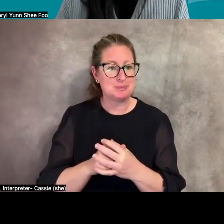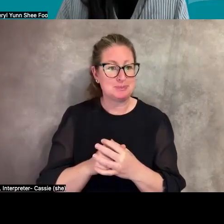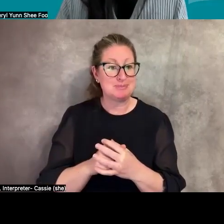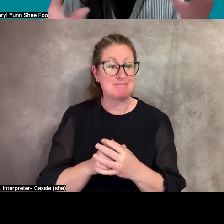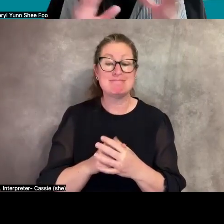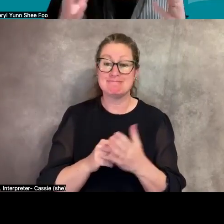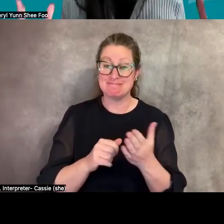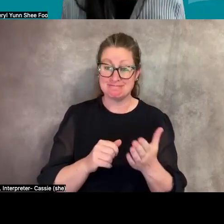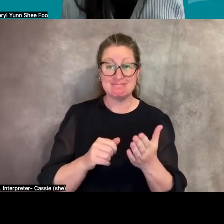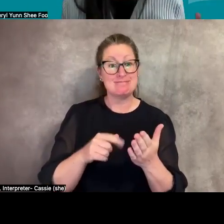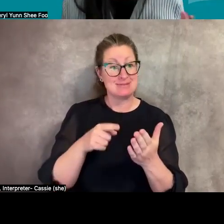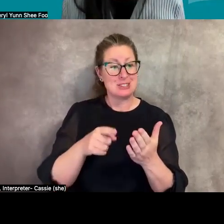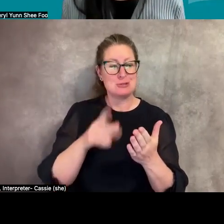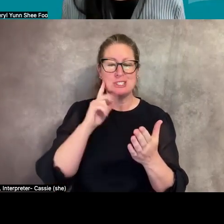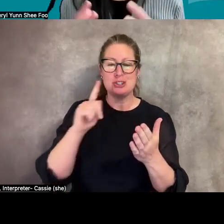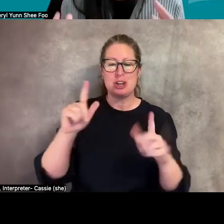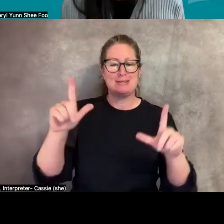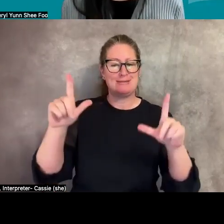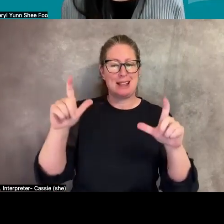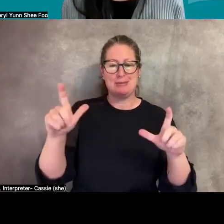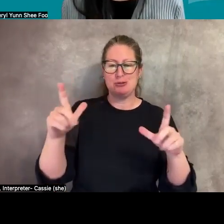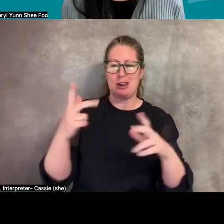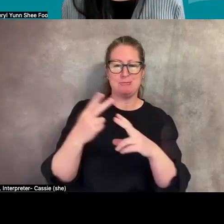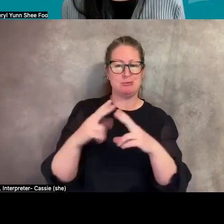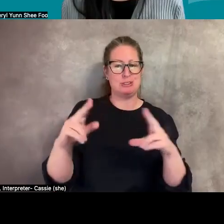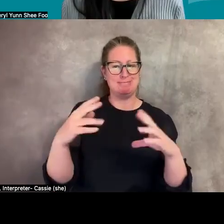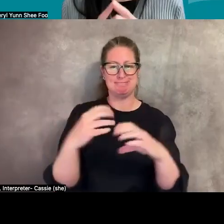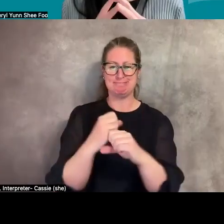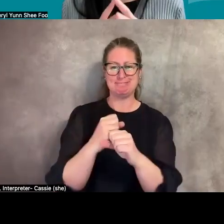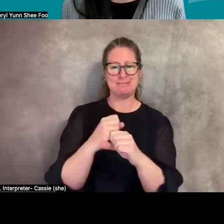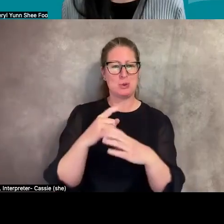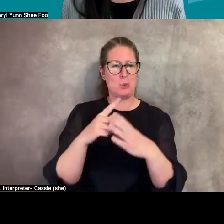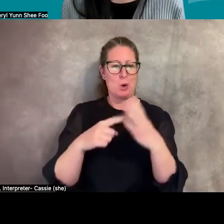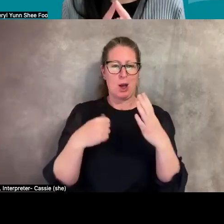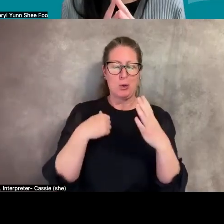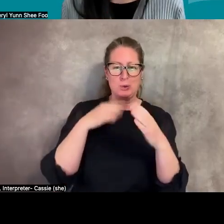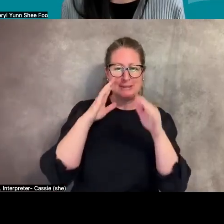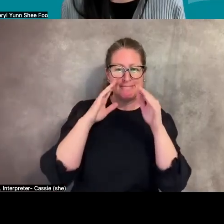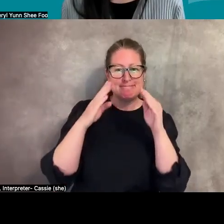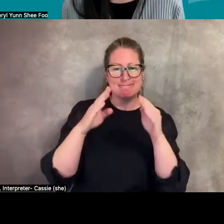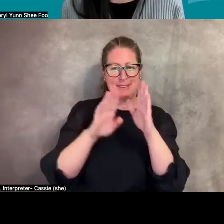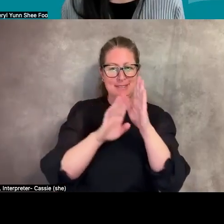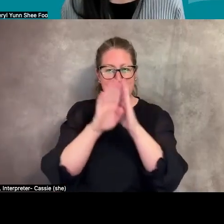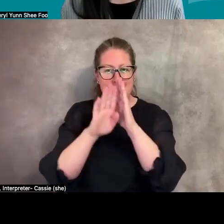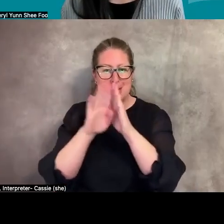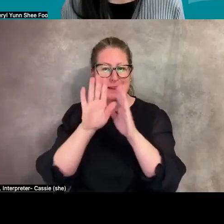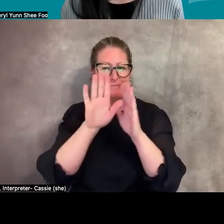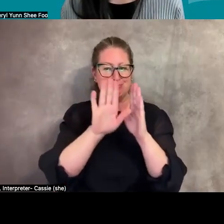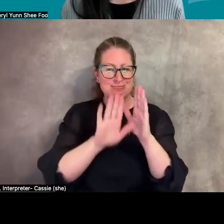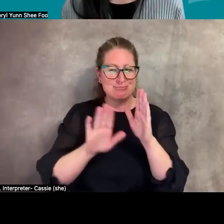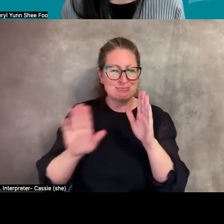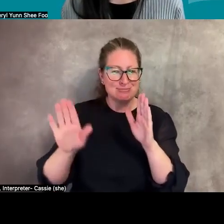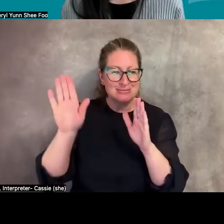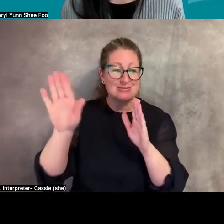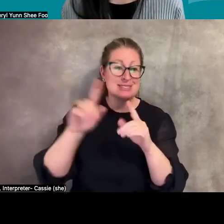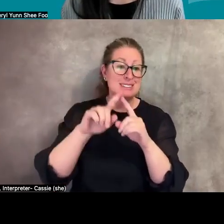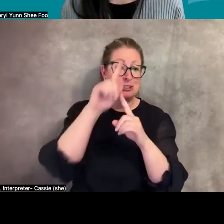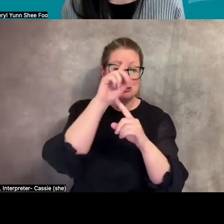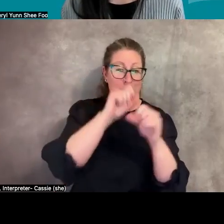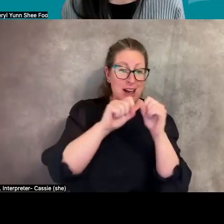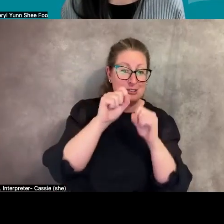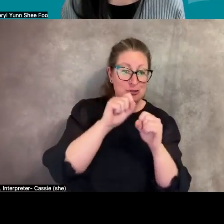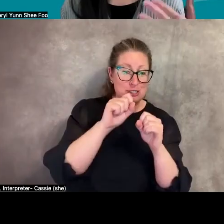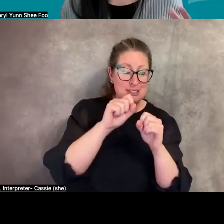This is a snapshot of all the things that we are currently developing, strategies that